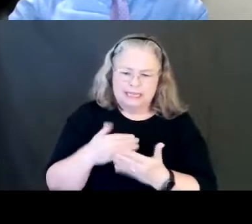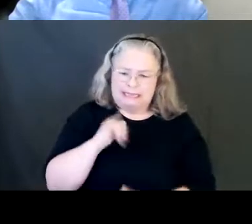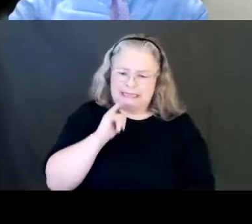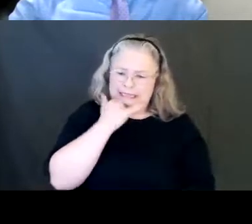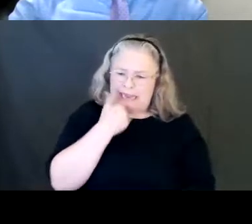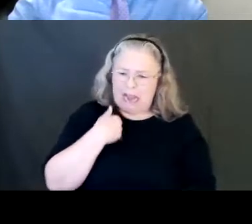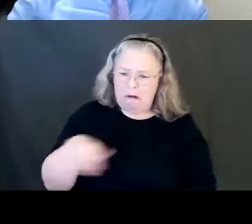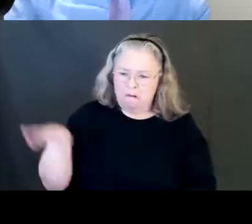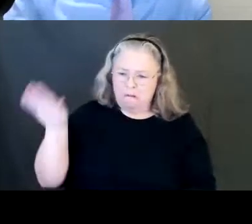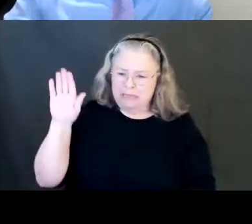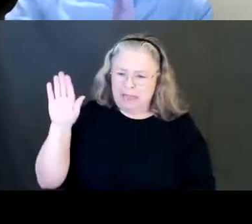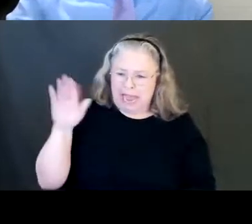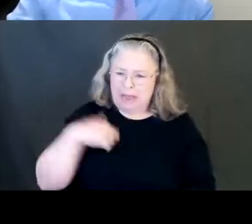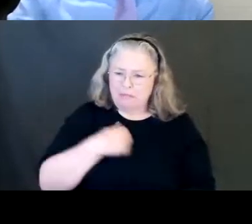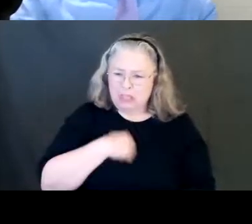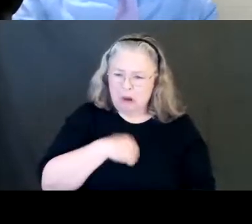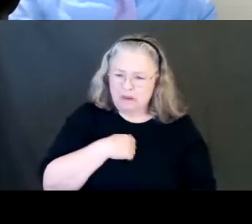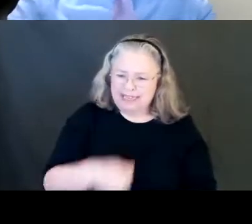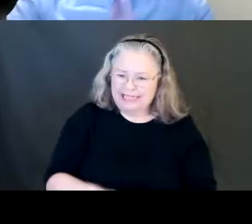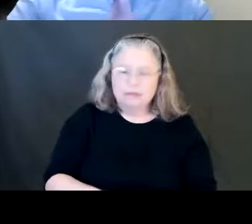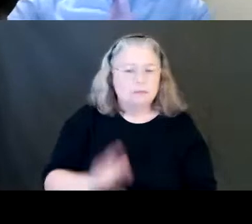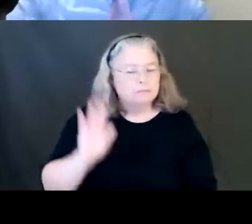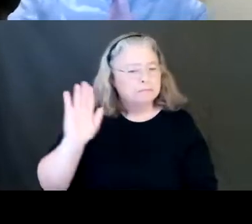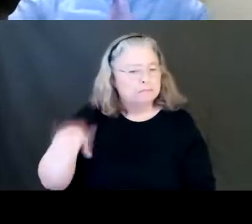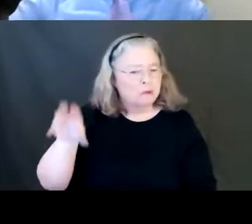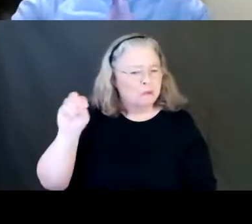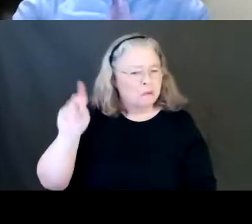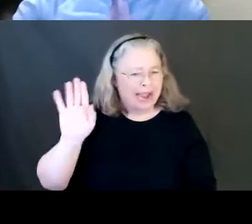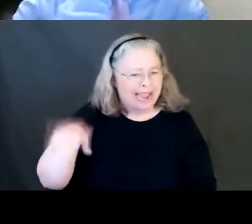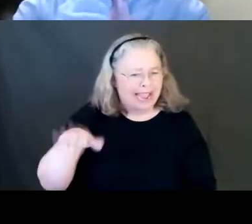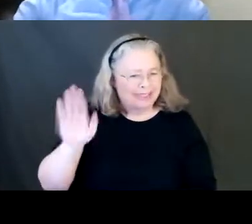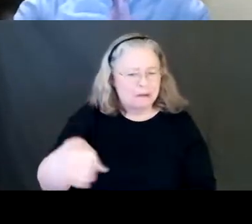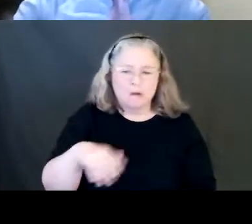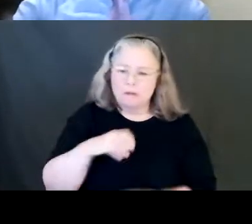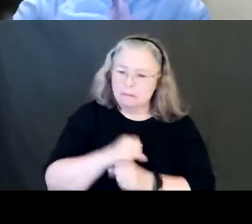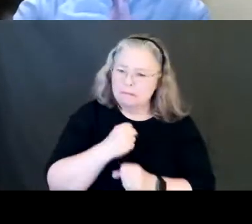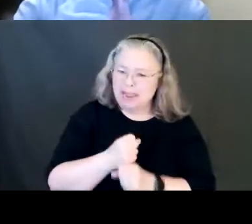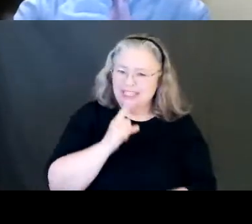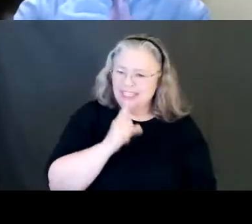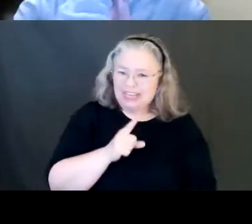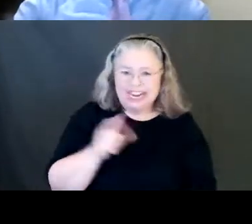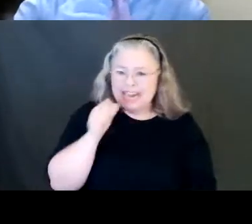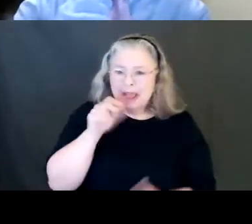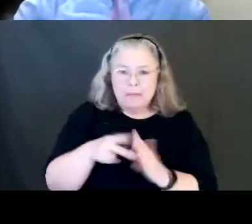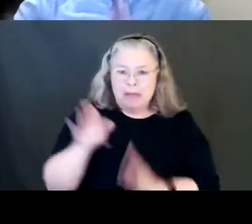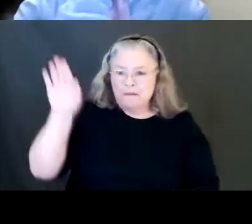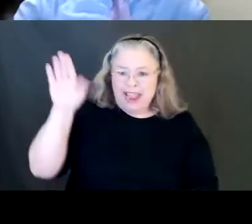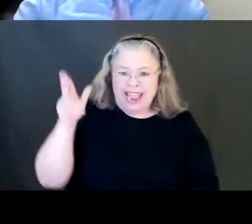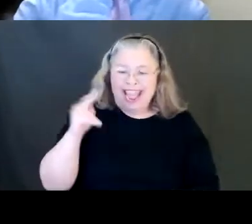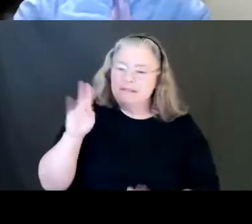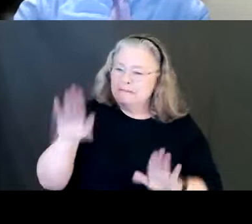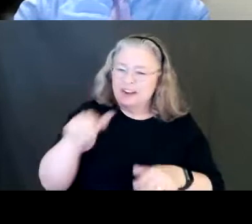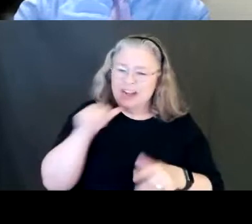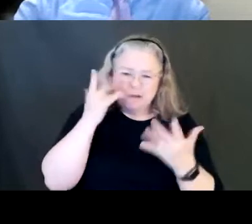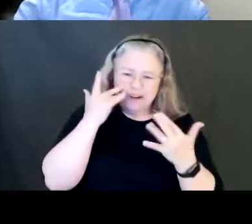raise my hand? I'm sorry. It's totally okay. We just wanted to make sure that if you did that you were good. Okay, no worries. Thank